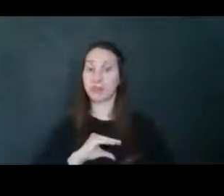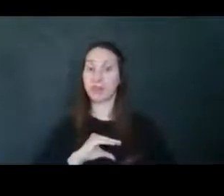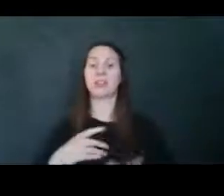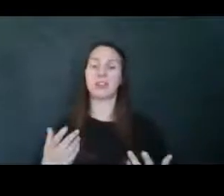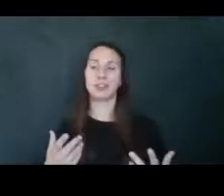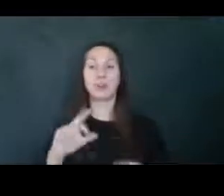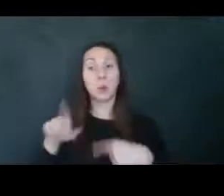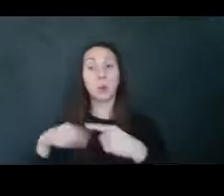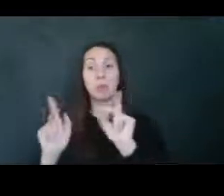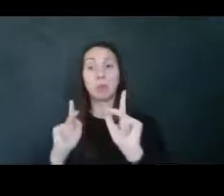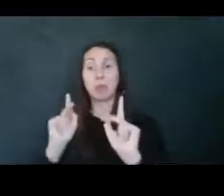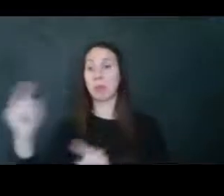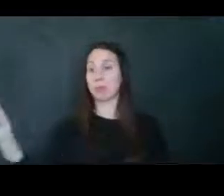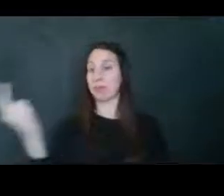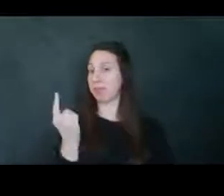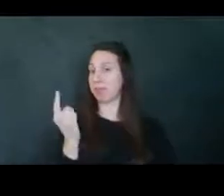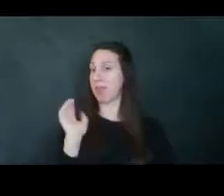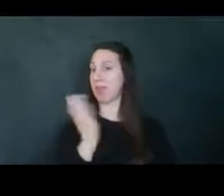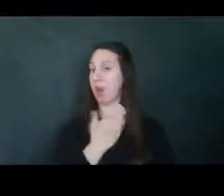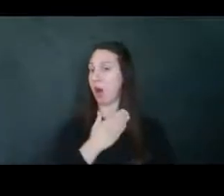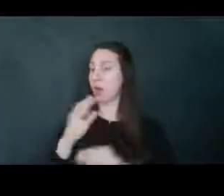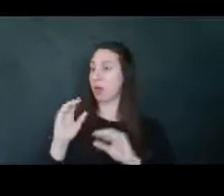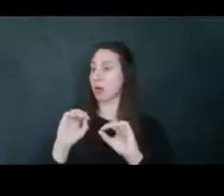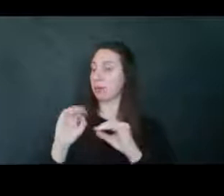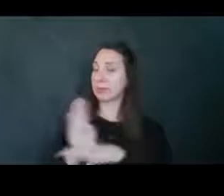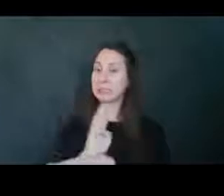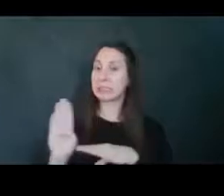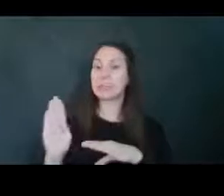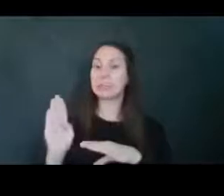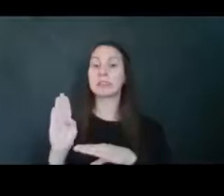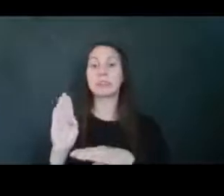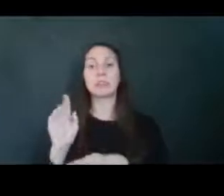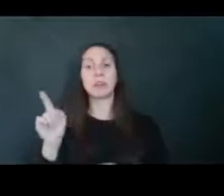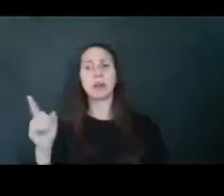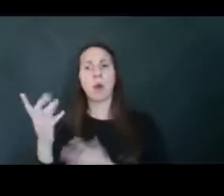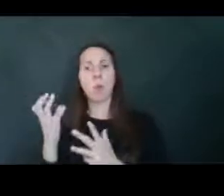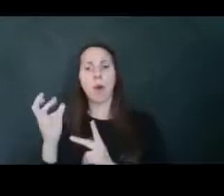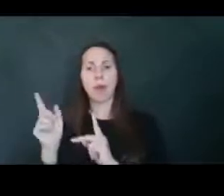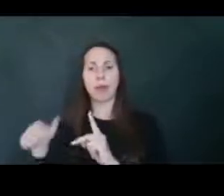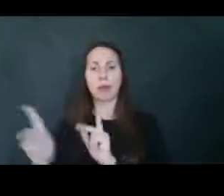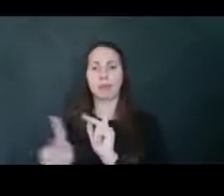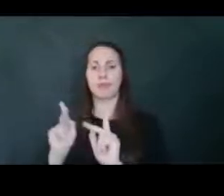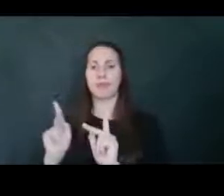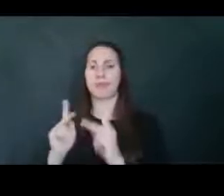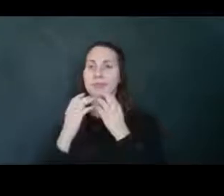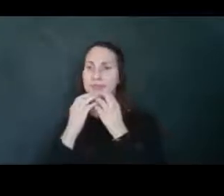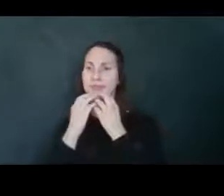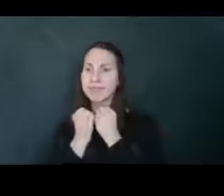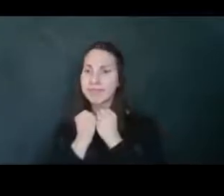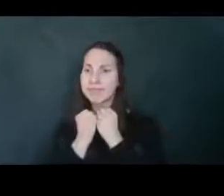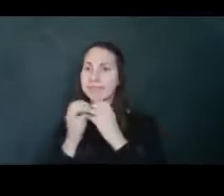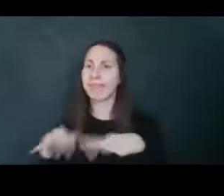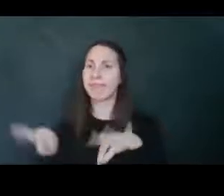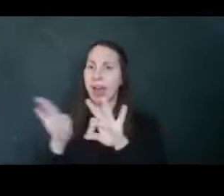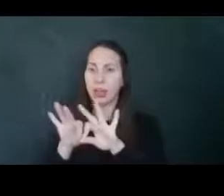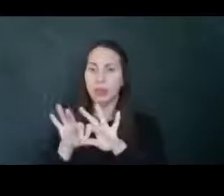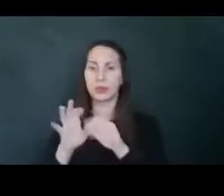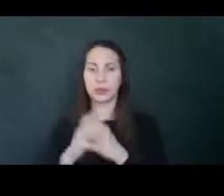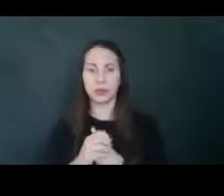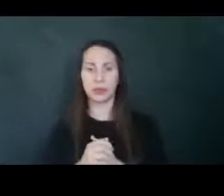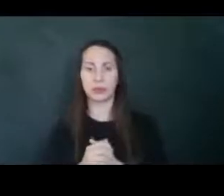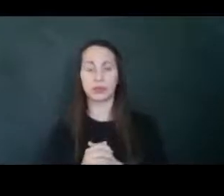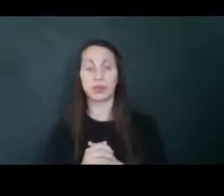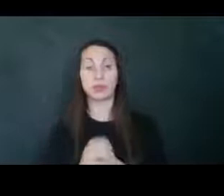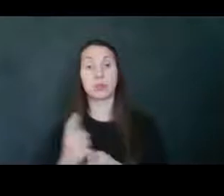sense of belonging, of being valued. It's not enough to identify 7 core values with accessibility and